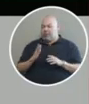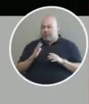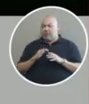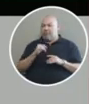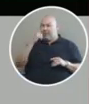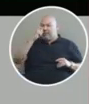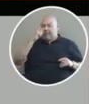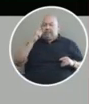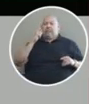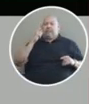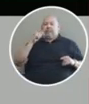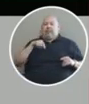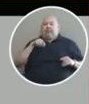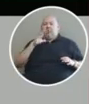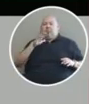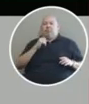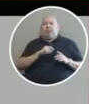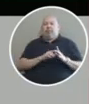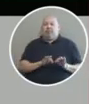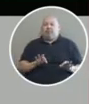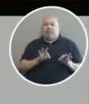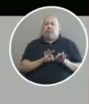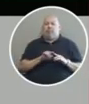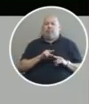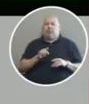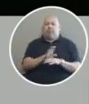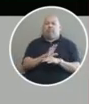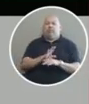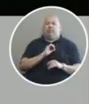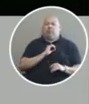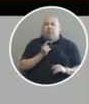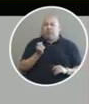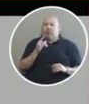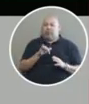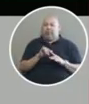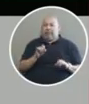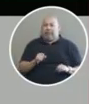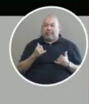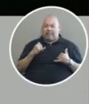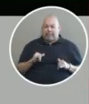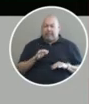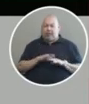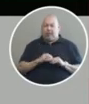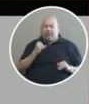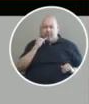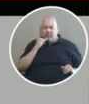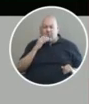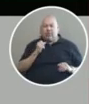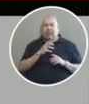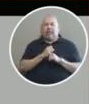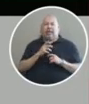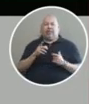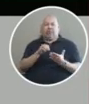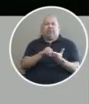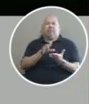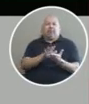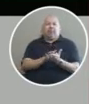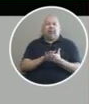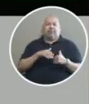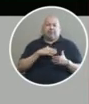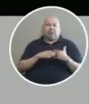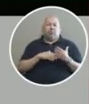organizations, because this will be important that those business owners understand that they could still get on the phone and get their